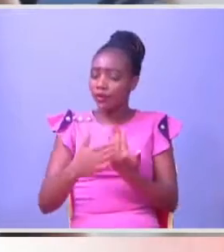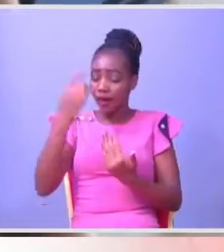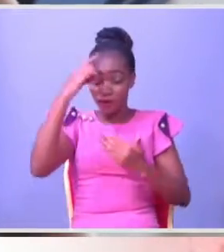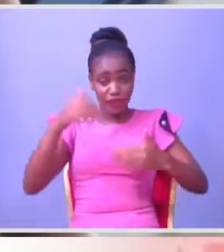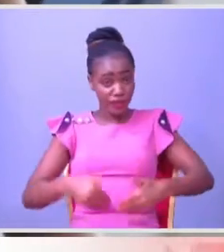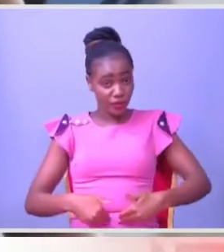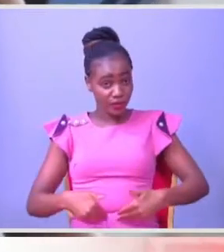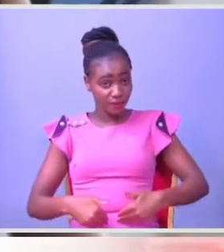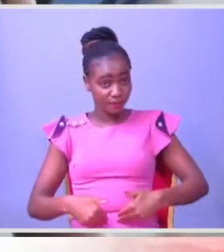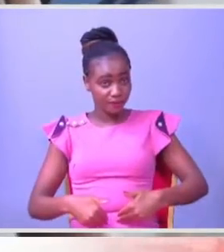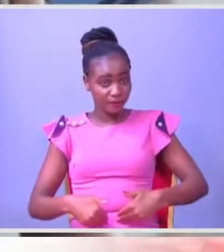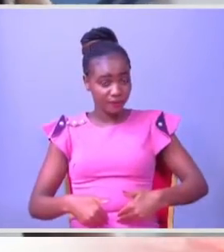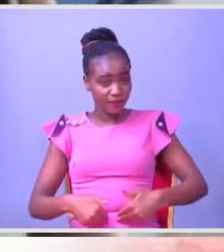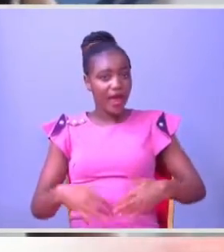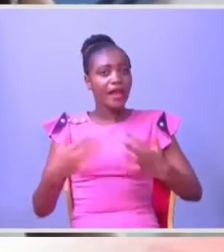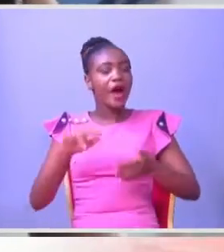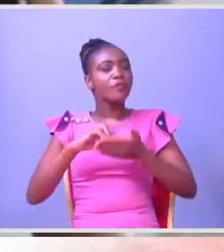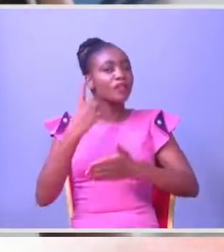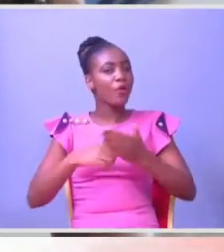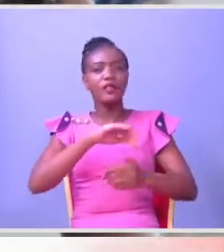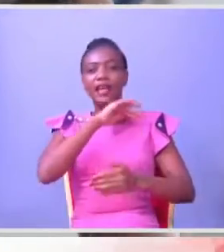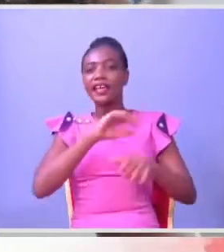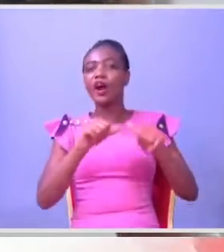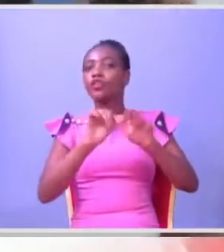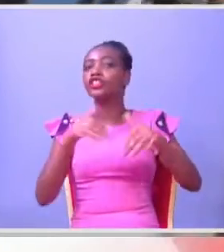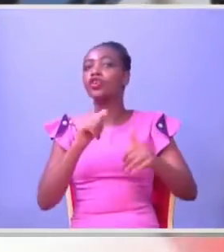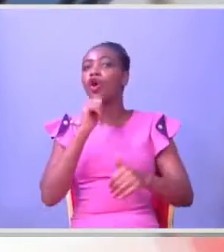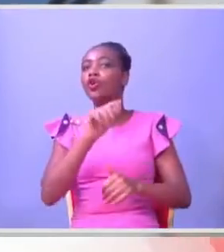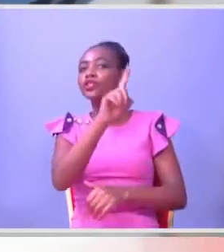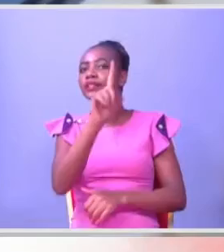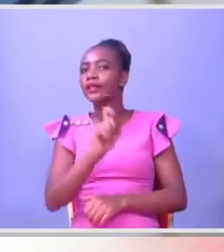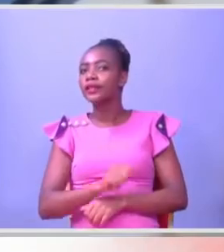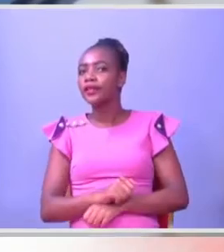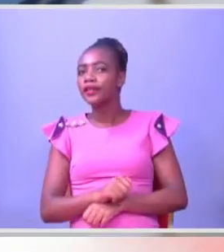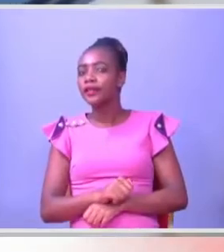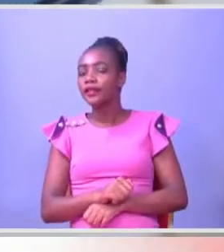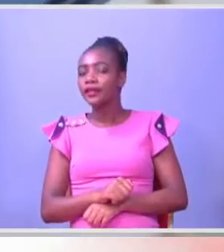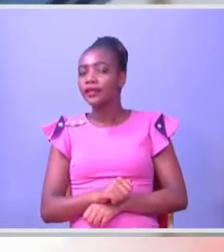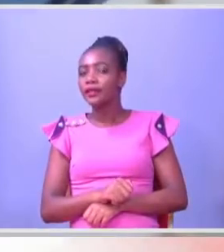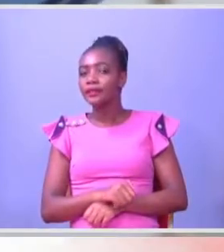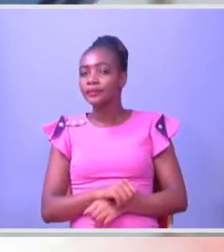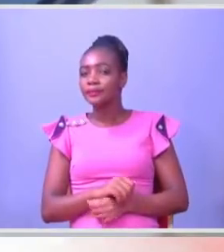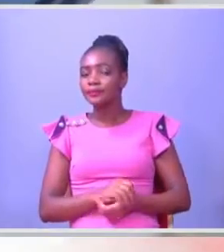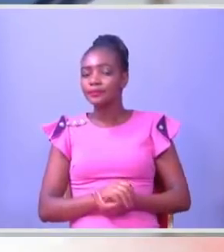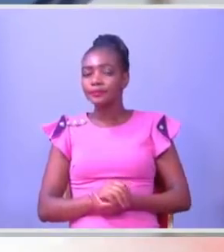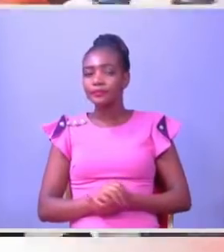ndio? Kwa hivyo baba endelee, siendelee. Mama endelee, siendelee.